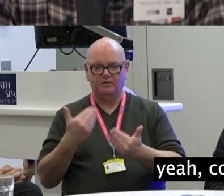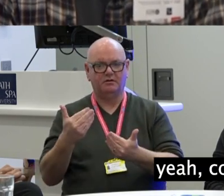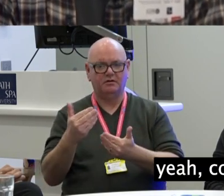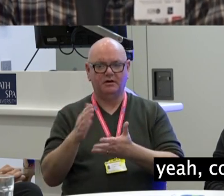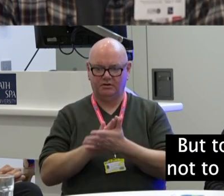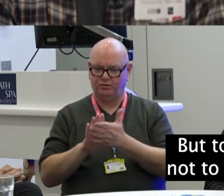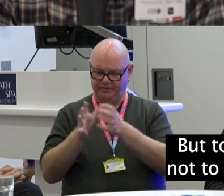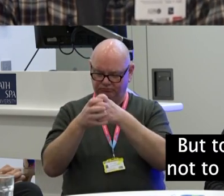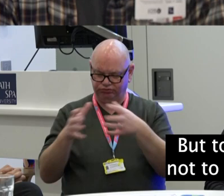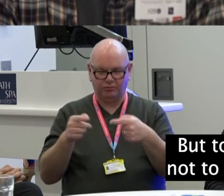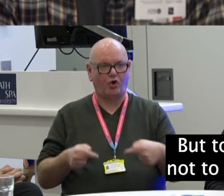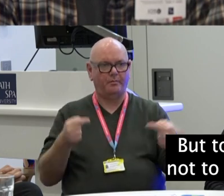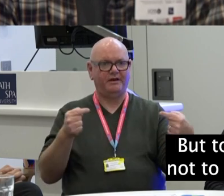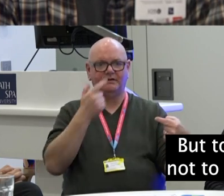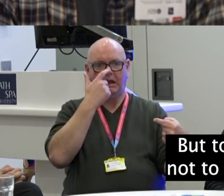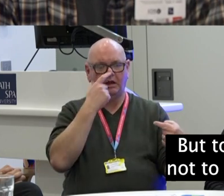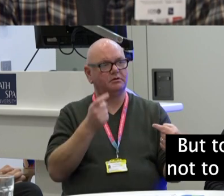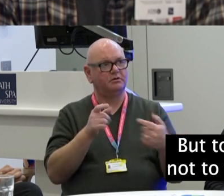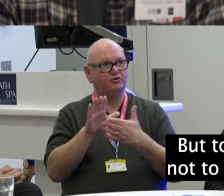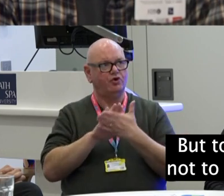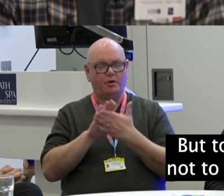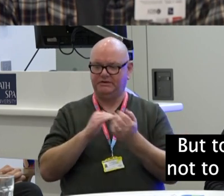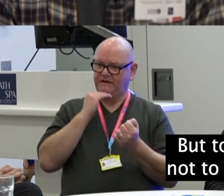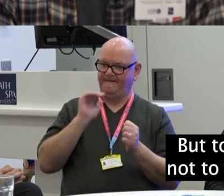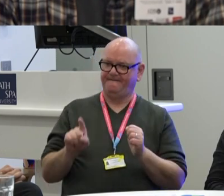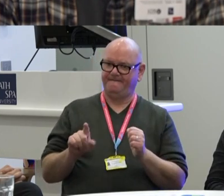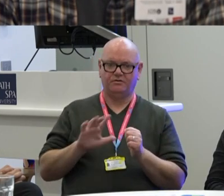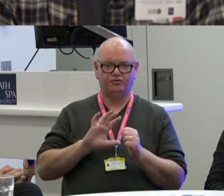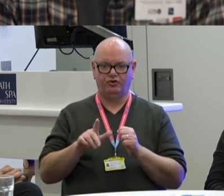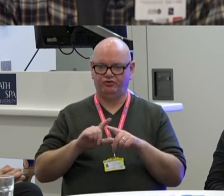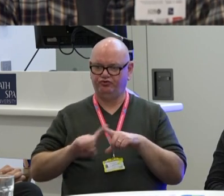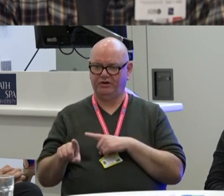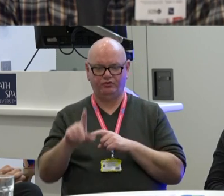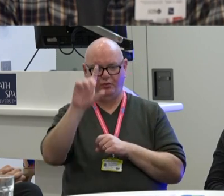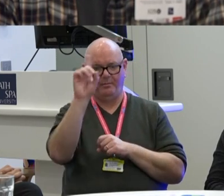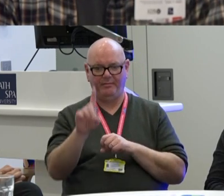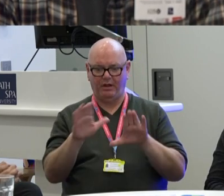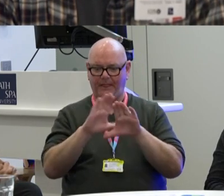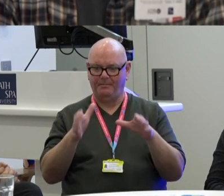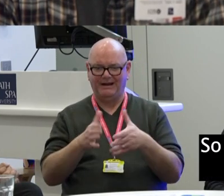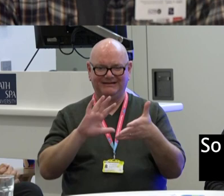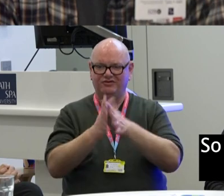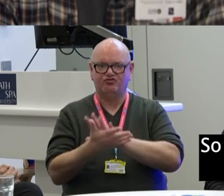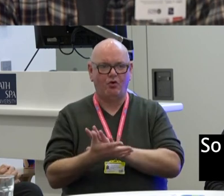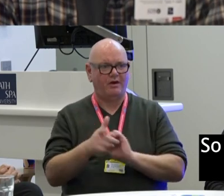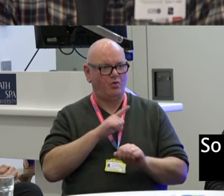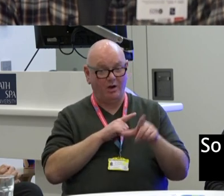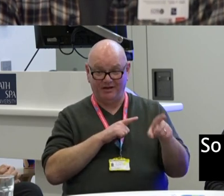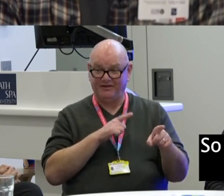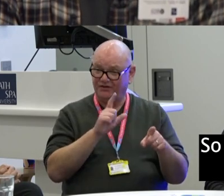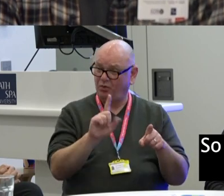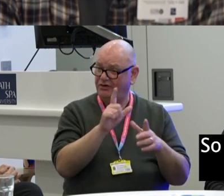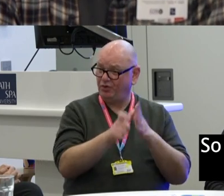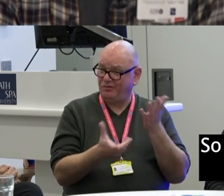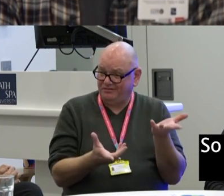compete with what they're doing, but to the point where it's enough, not where it's sort of destroying people and the planet, to be honest. So I think that's where my thought process